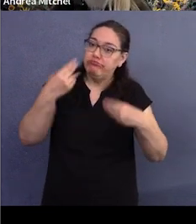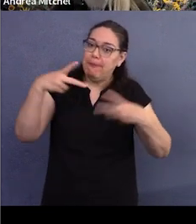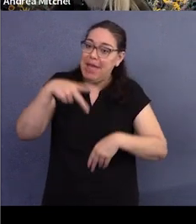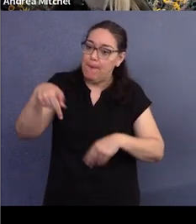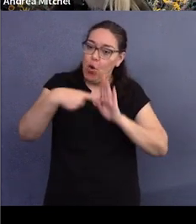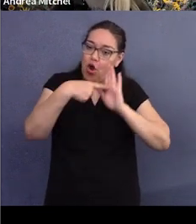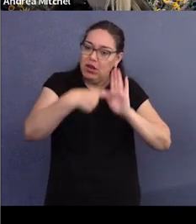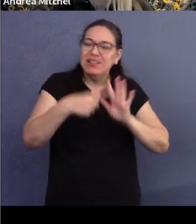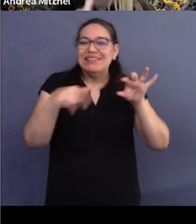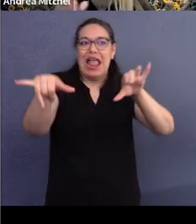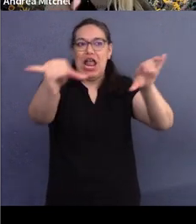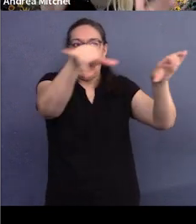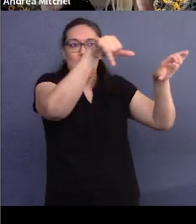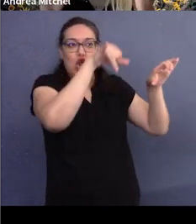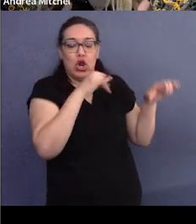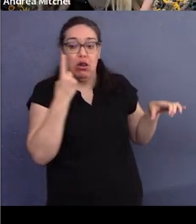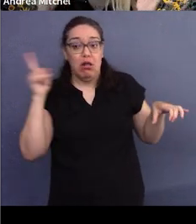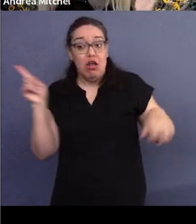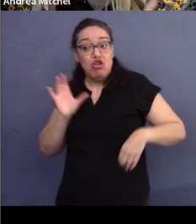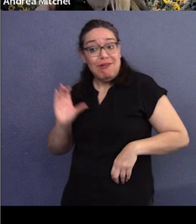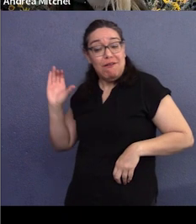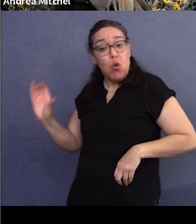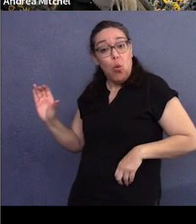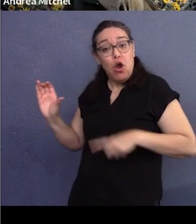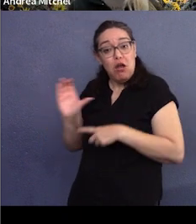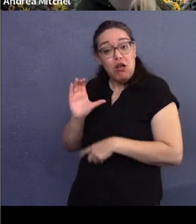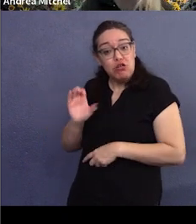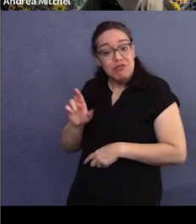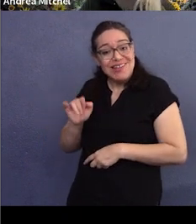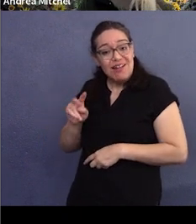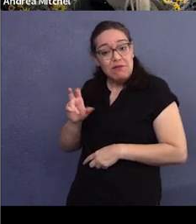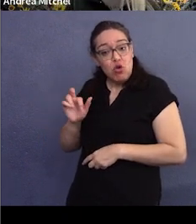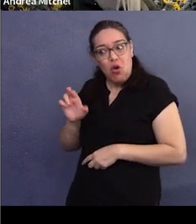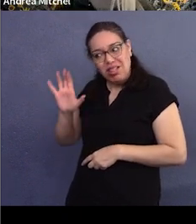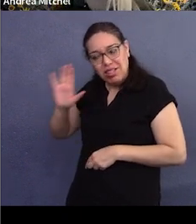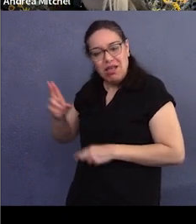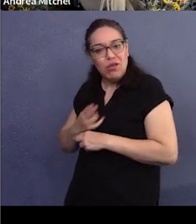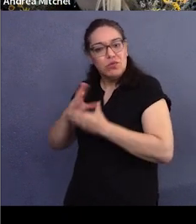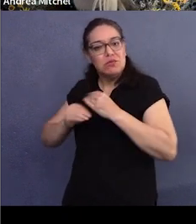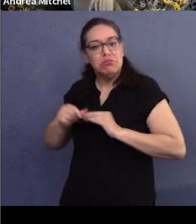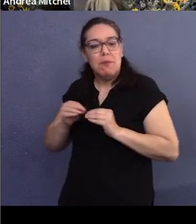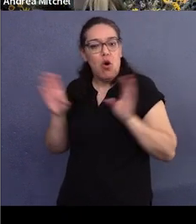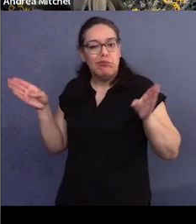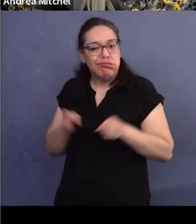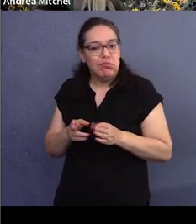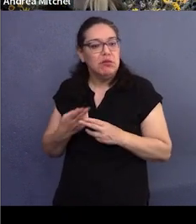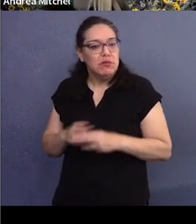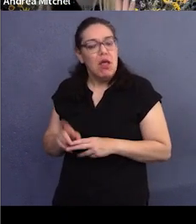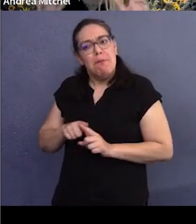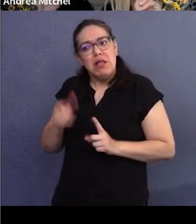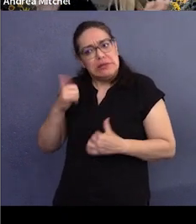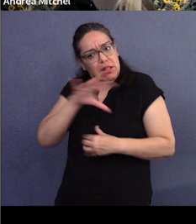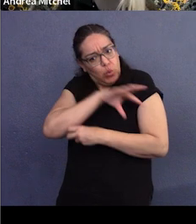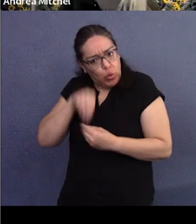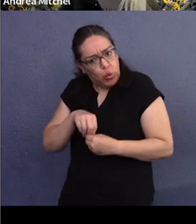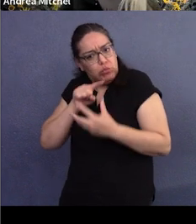Creative Core is using is a lot smaller. It's very simple, but you should still cover the same information in your budget narrative. You should talk about